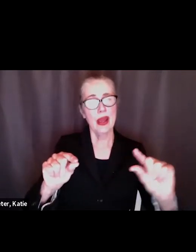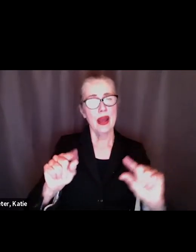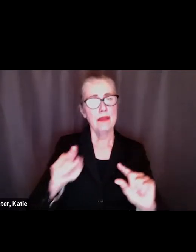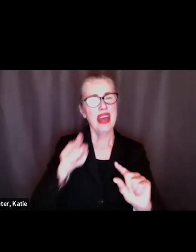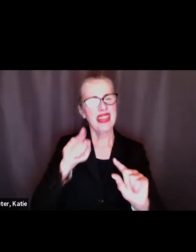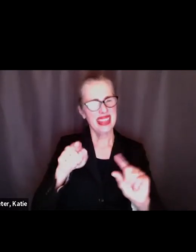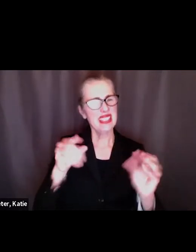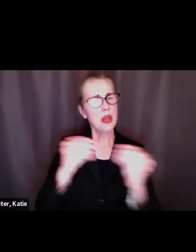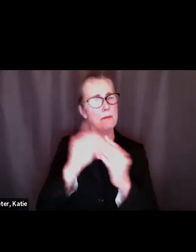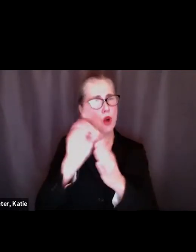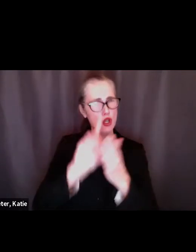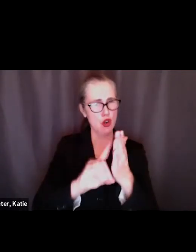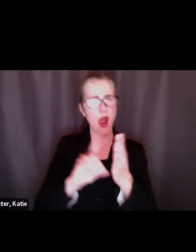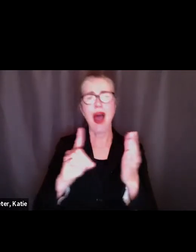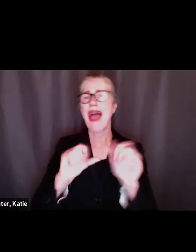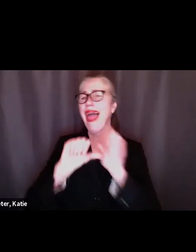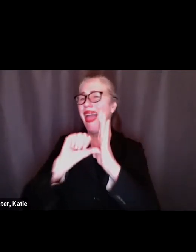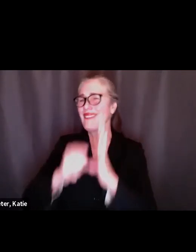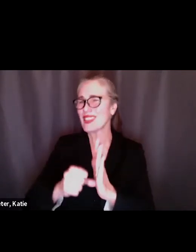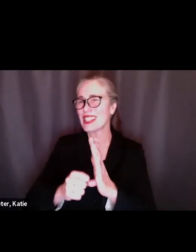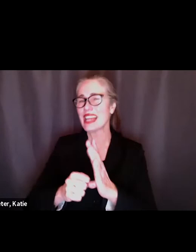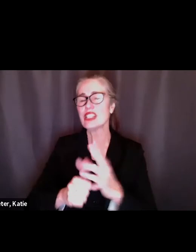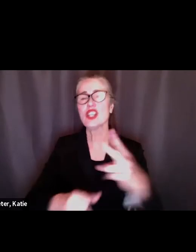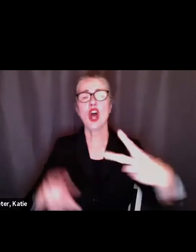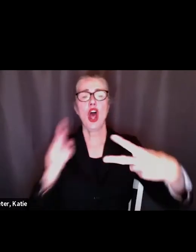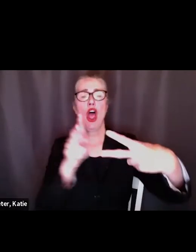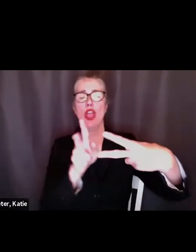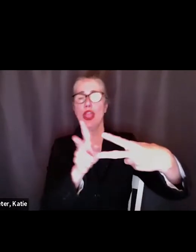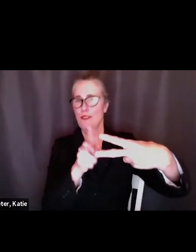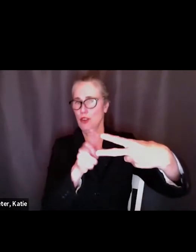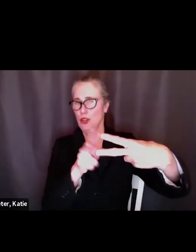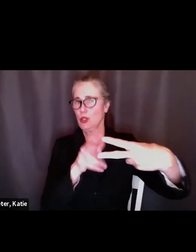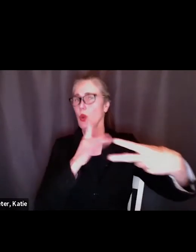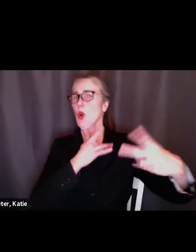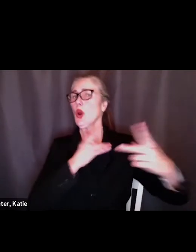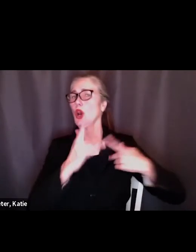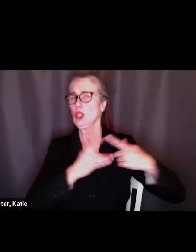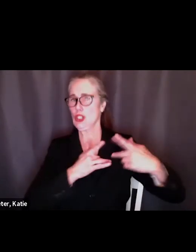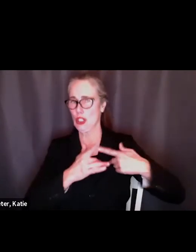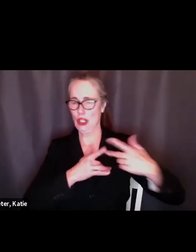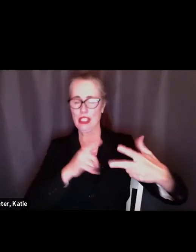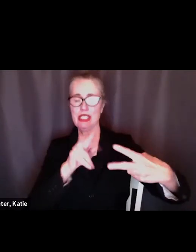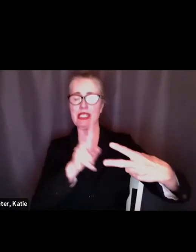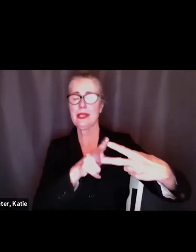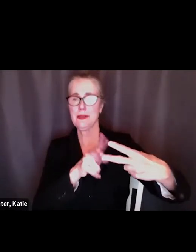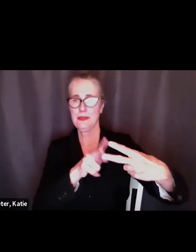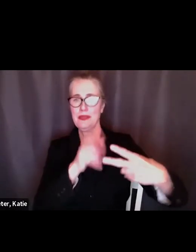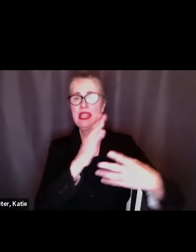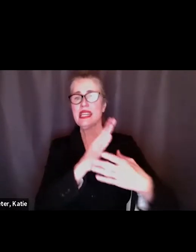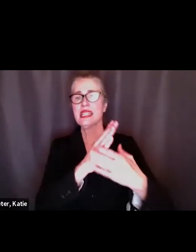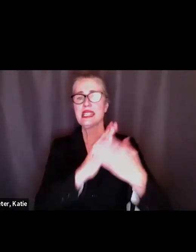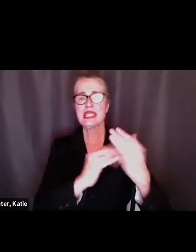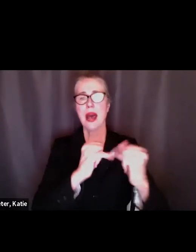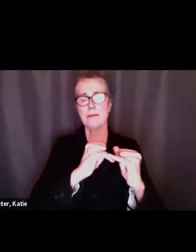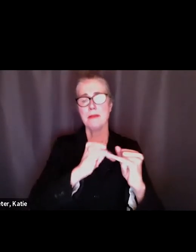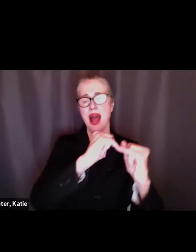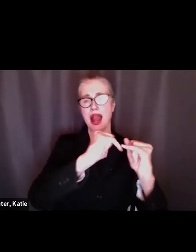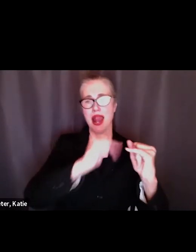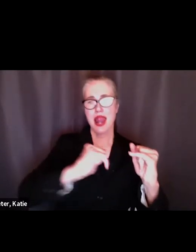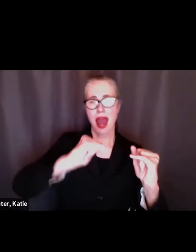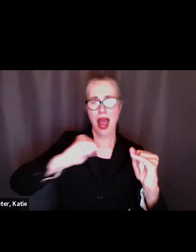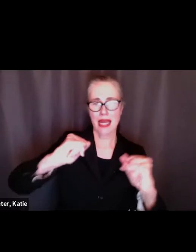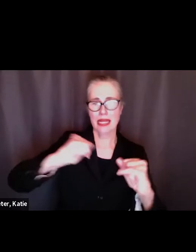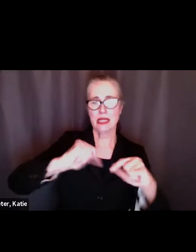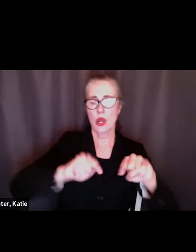focus on those first two major considerations you can see some rum lines that run um